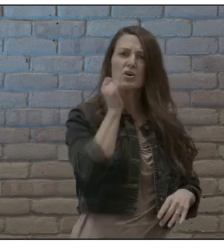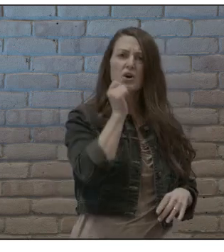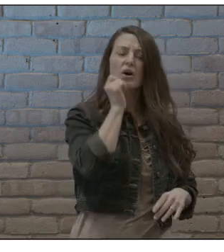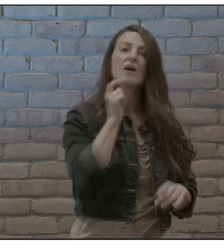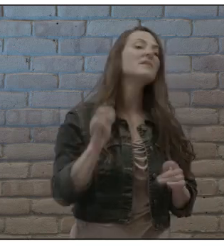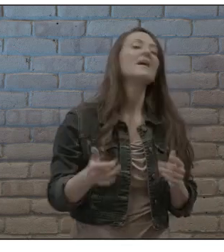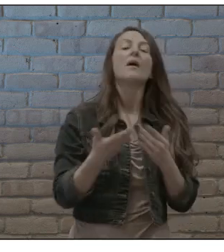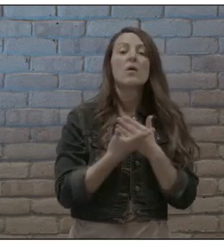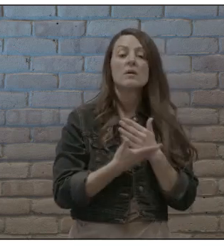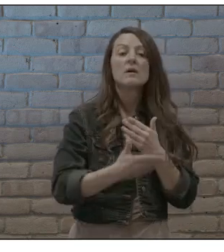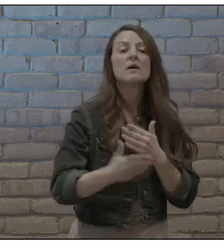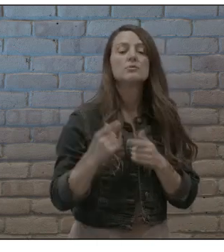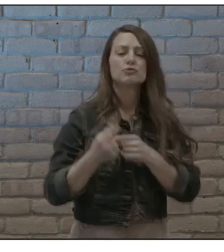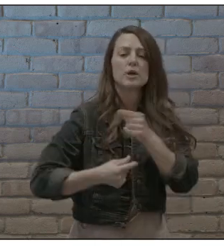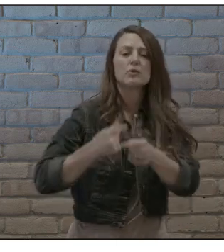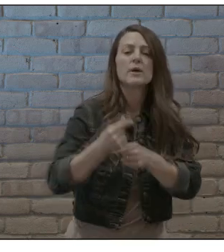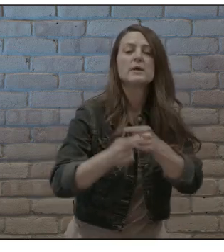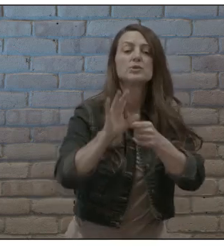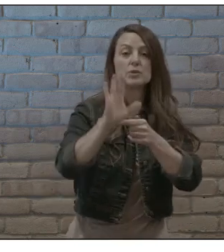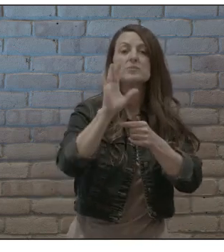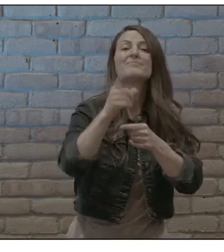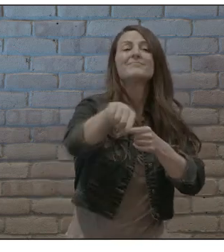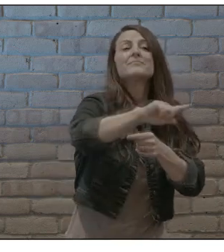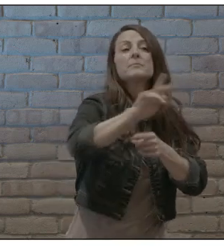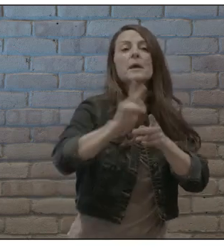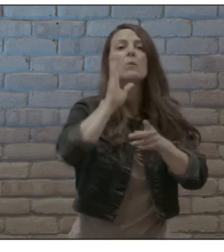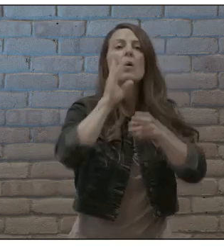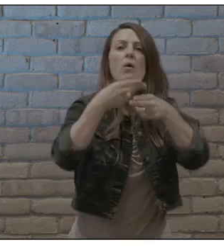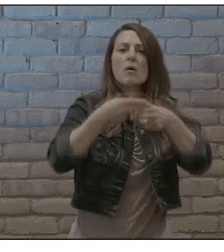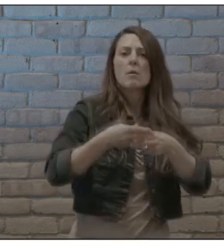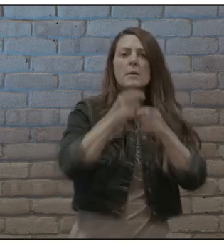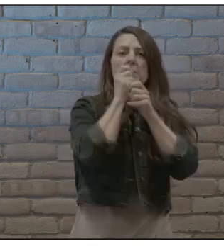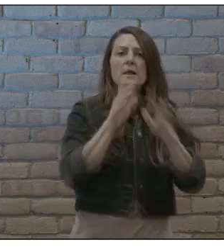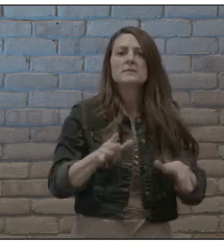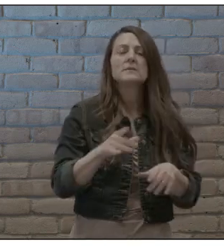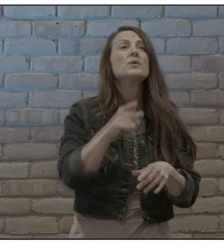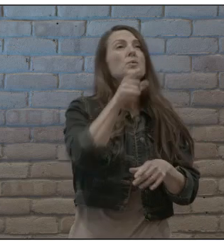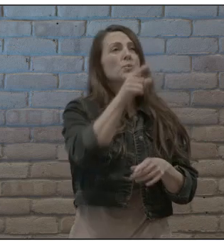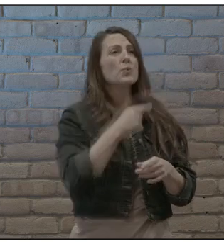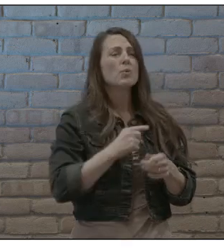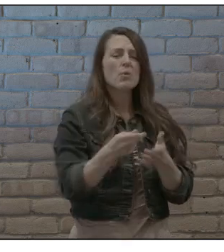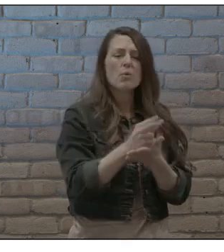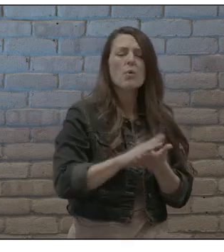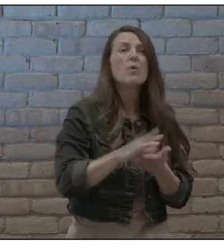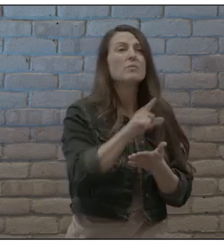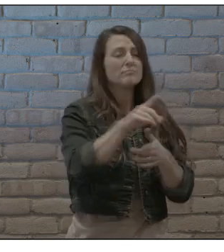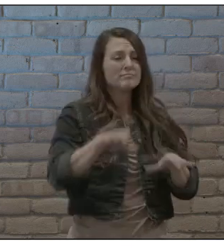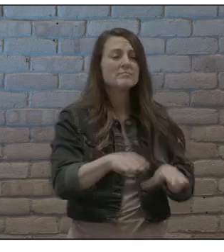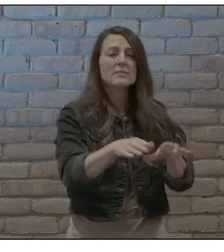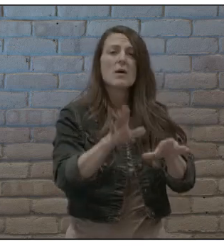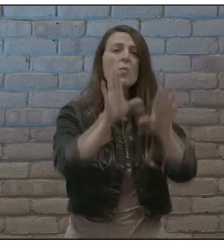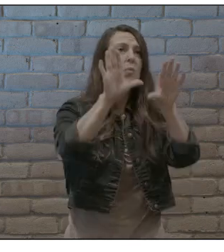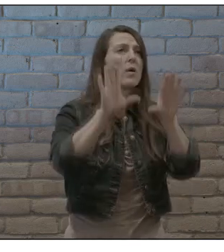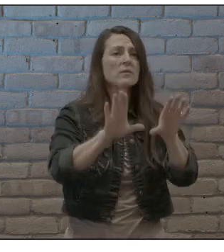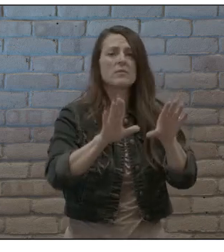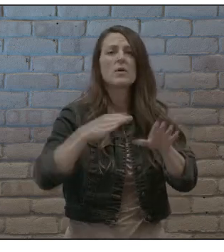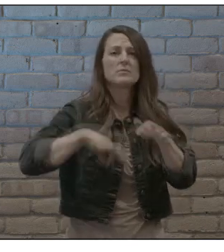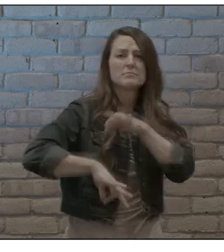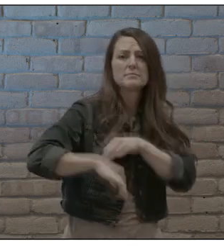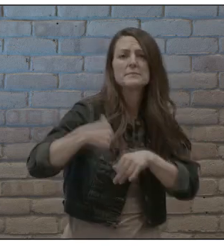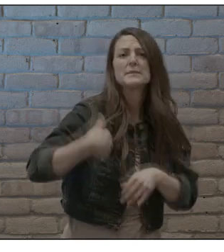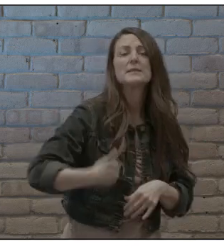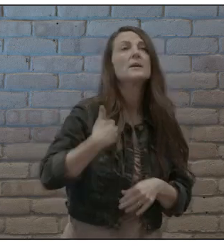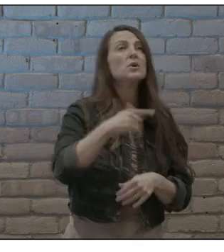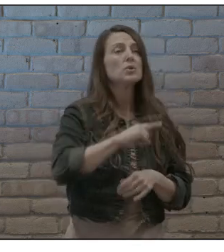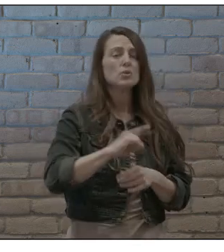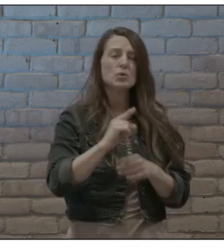all generations will call me blessed. For the Mighty One is holy, and he has done great things for me. He shows mercy